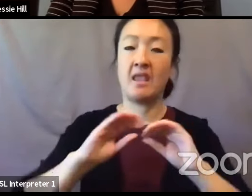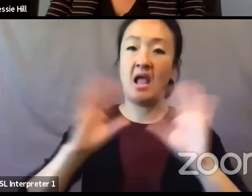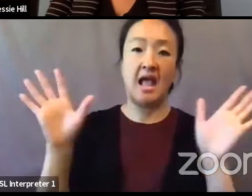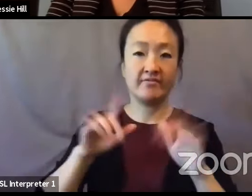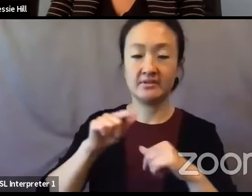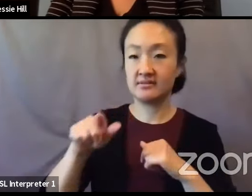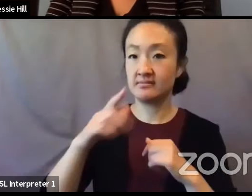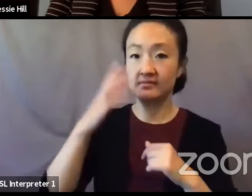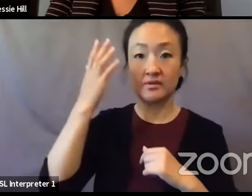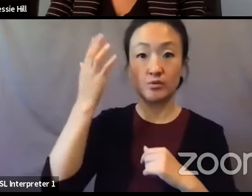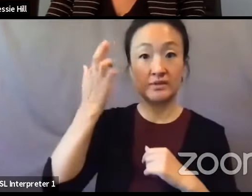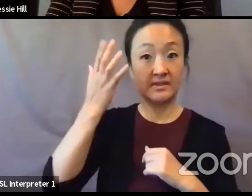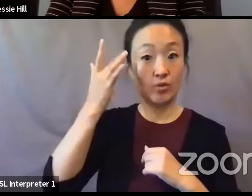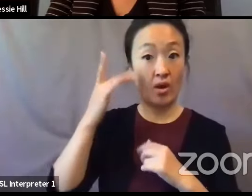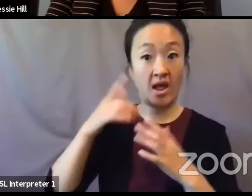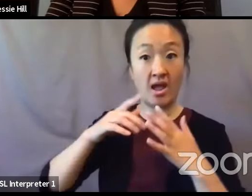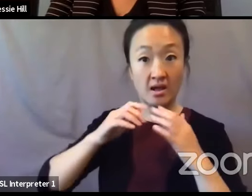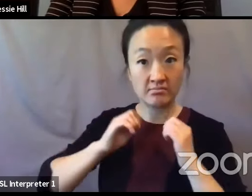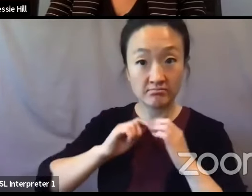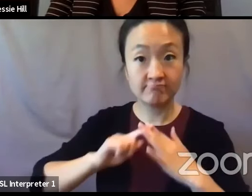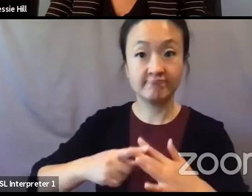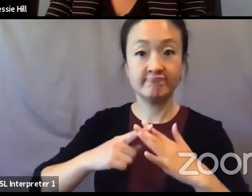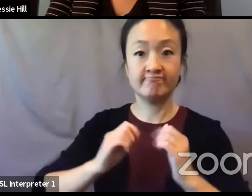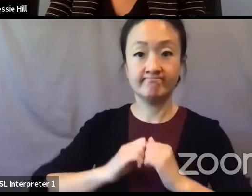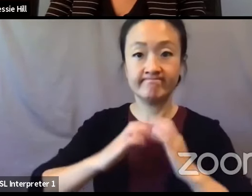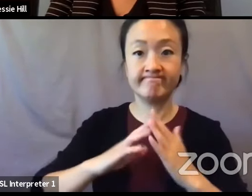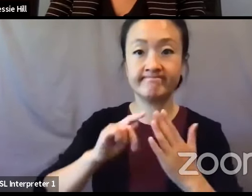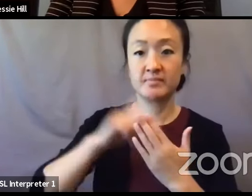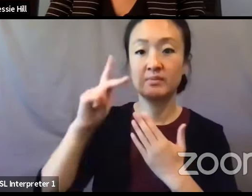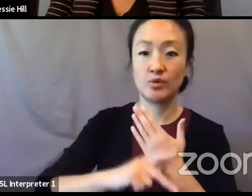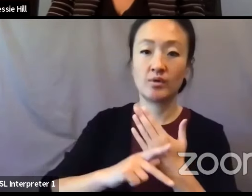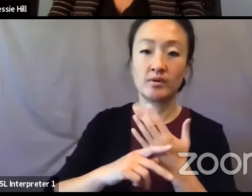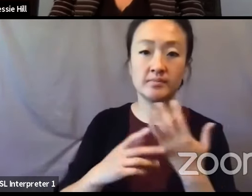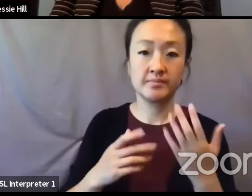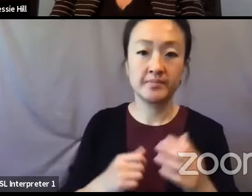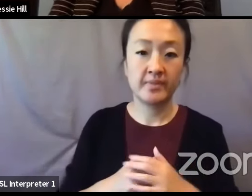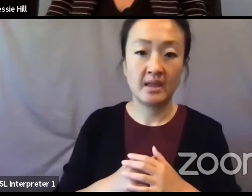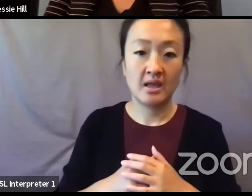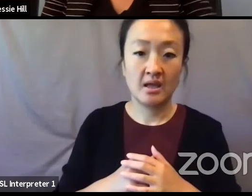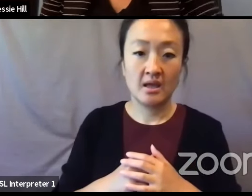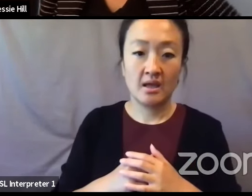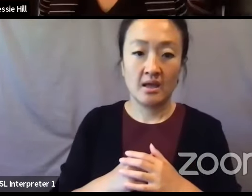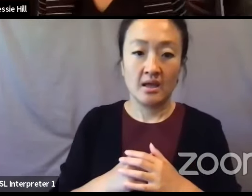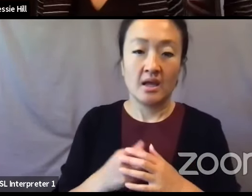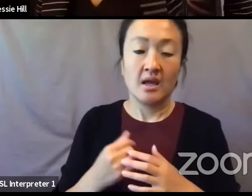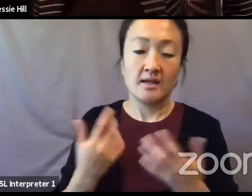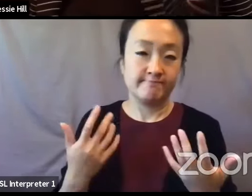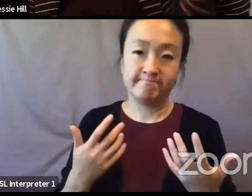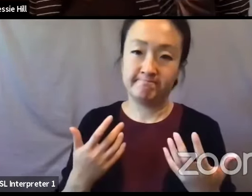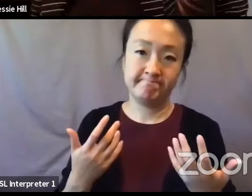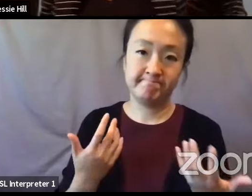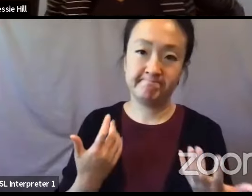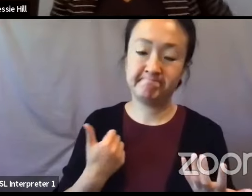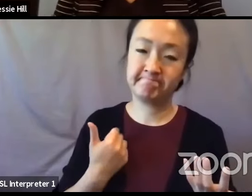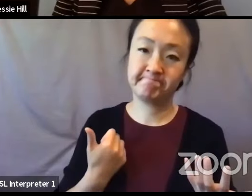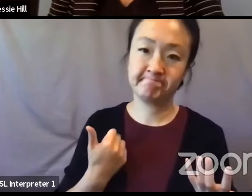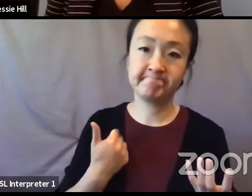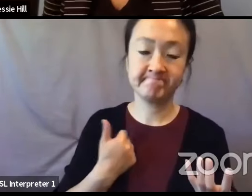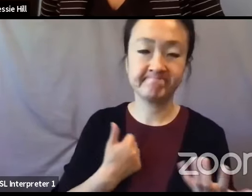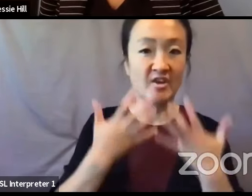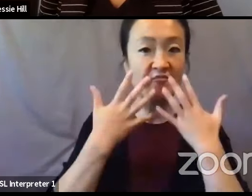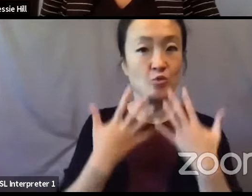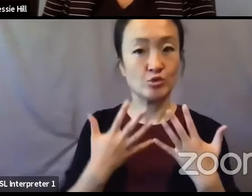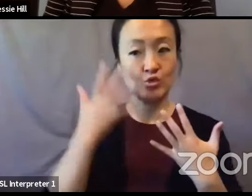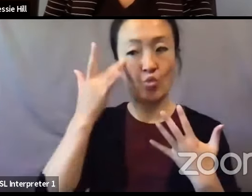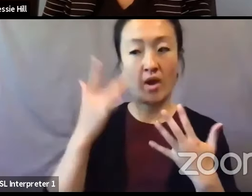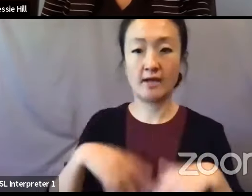for this program or the inspiration for this program is something that we all that we all regret. But it's important to be able to